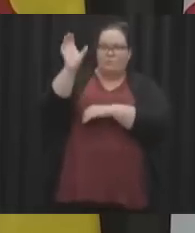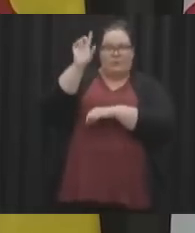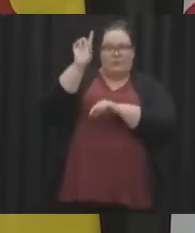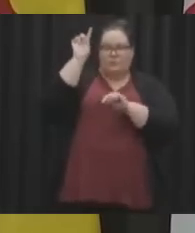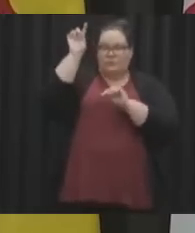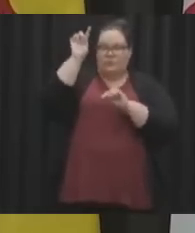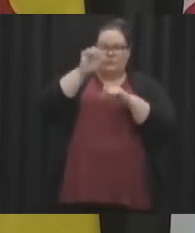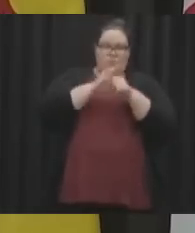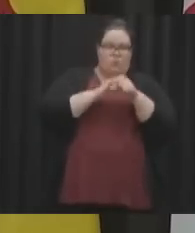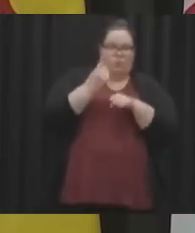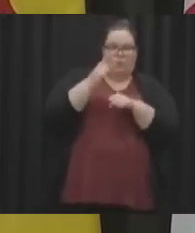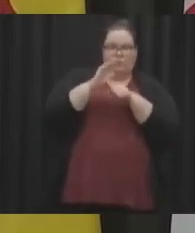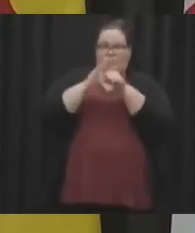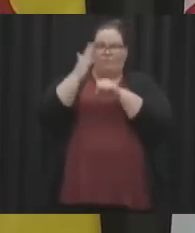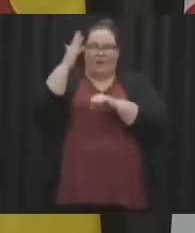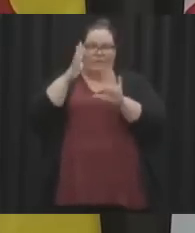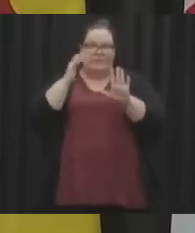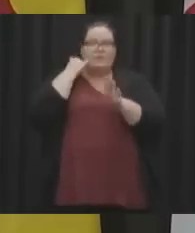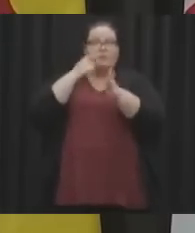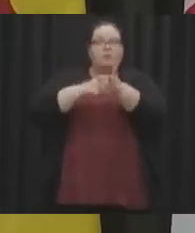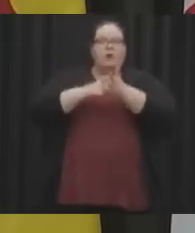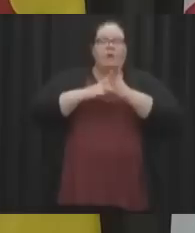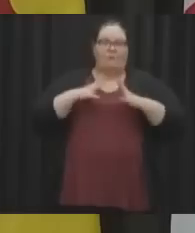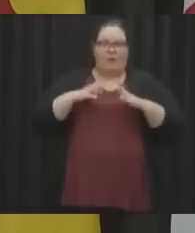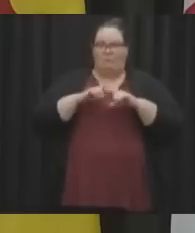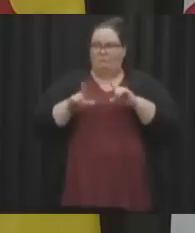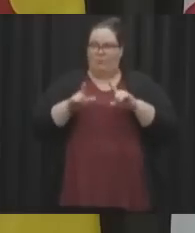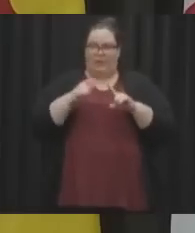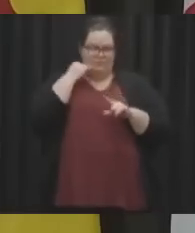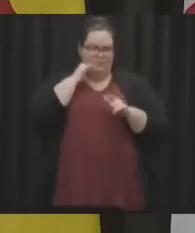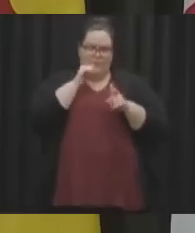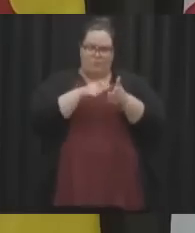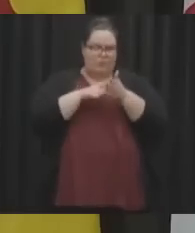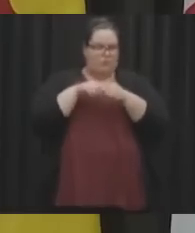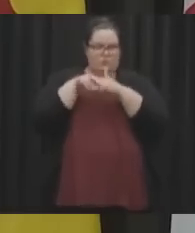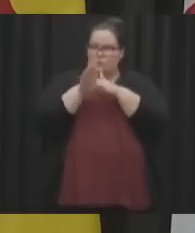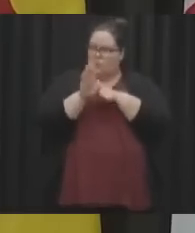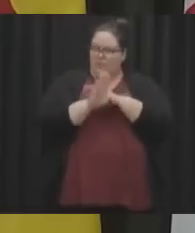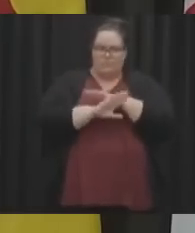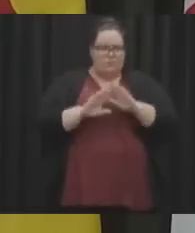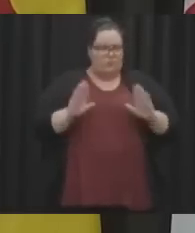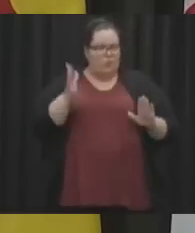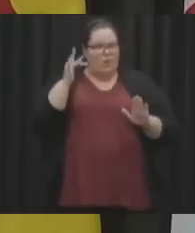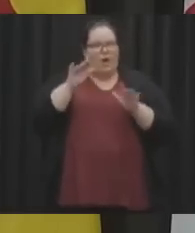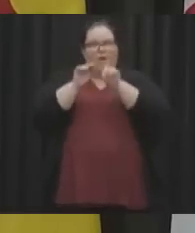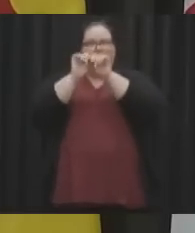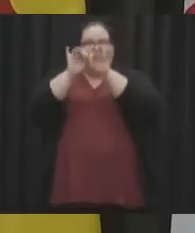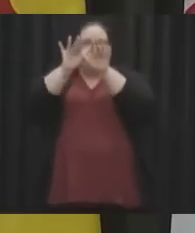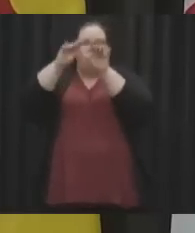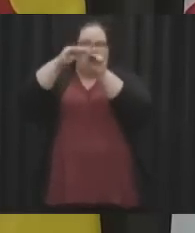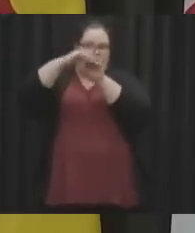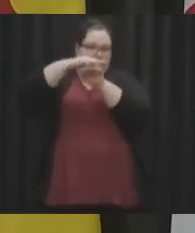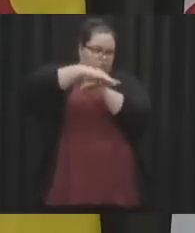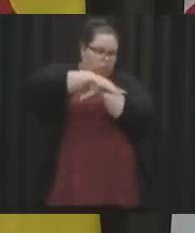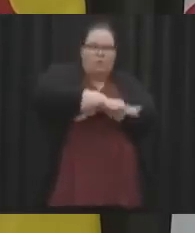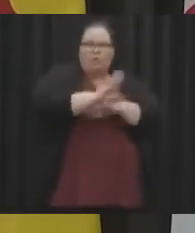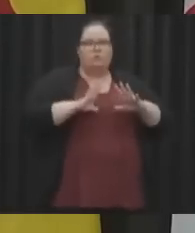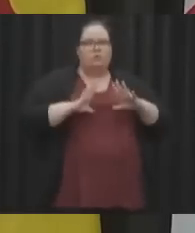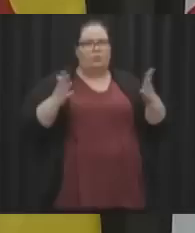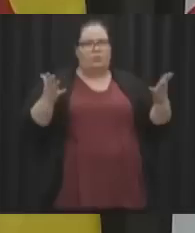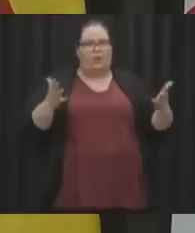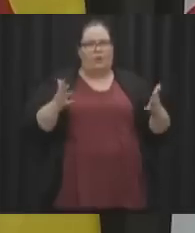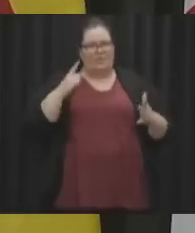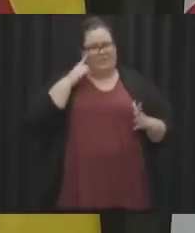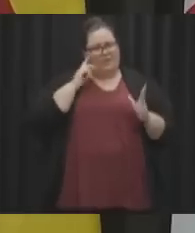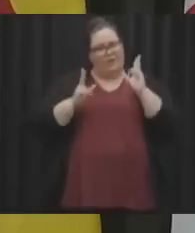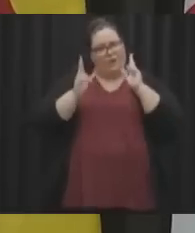not to travel to those zones at this time, as we really, really need to slow the spread. And all the other zones in New Brunswick remain at the yellow level. No